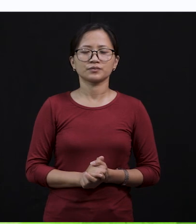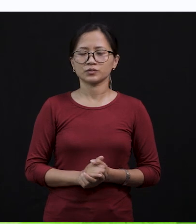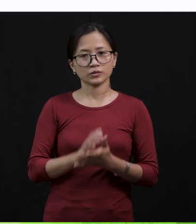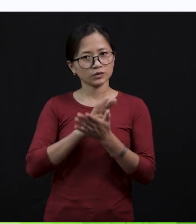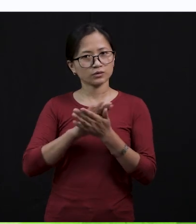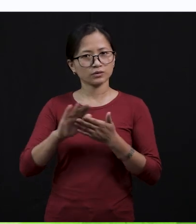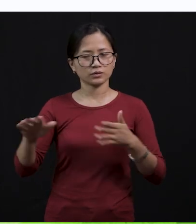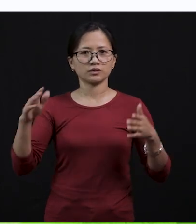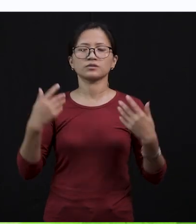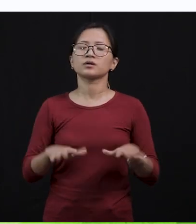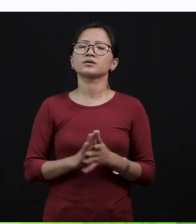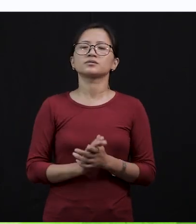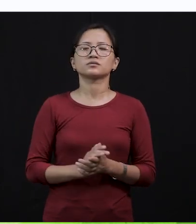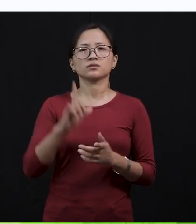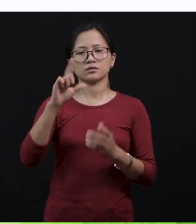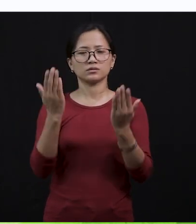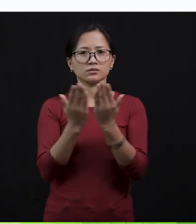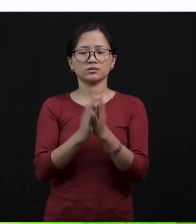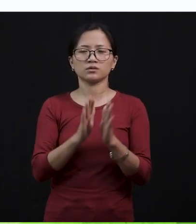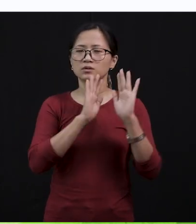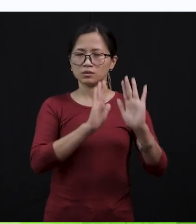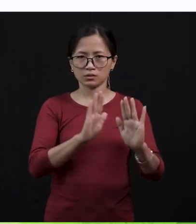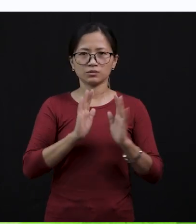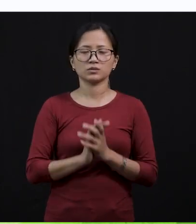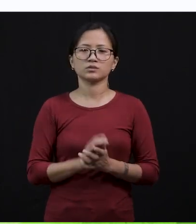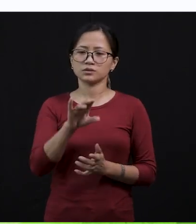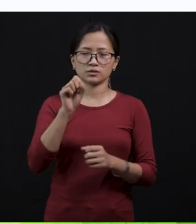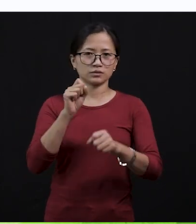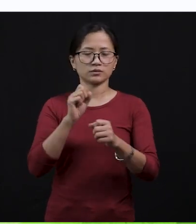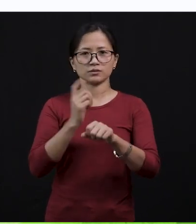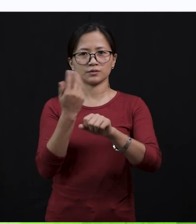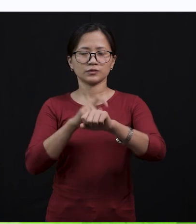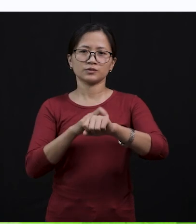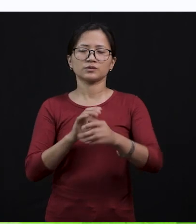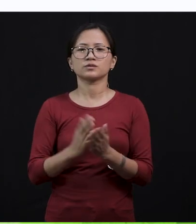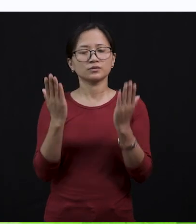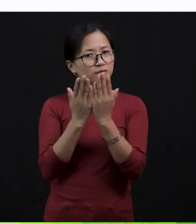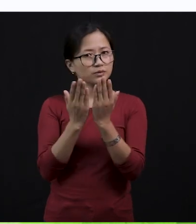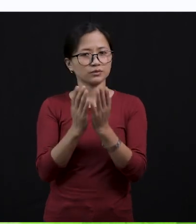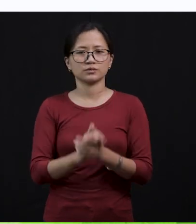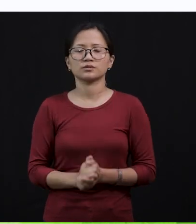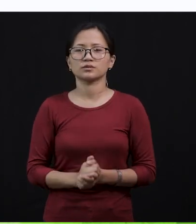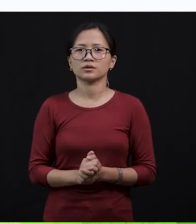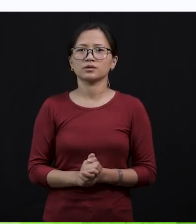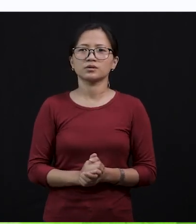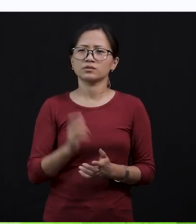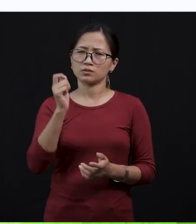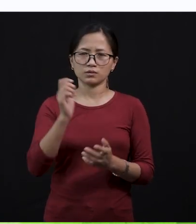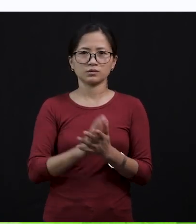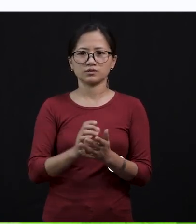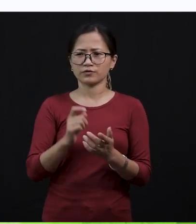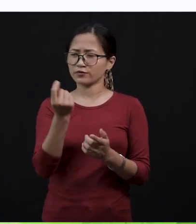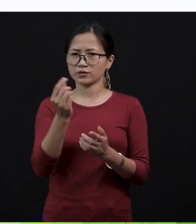And with that, we have come to the end of our lesson. I hope you would take some time to read your text and work on some